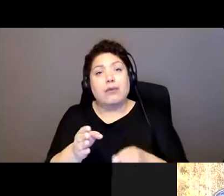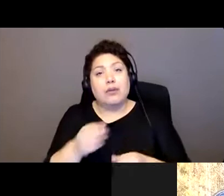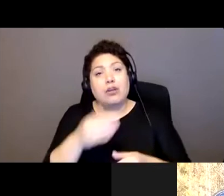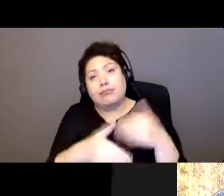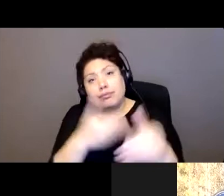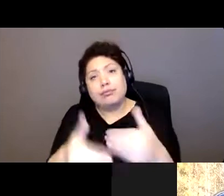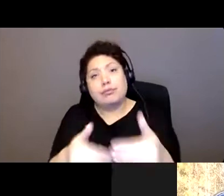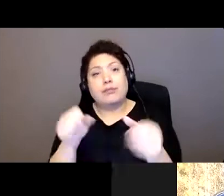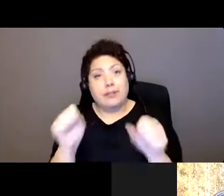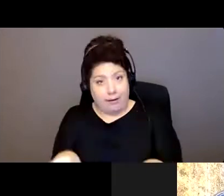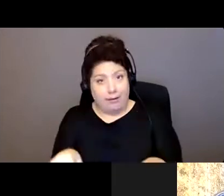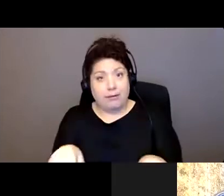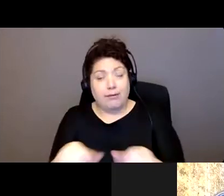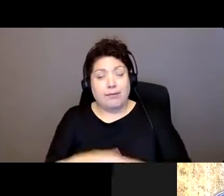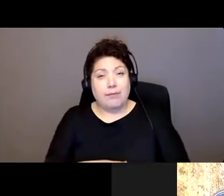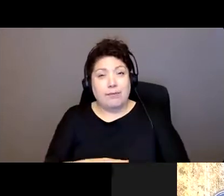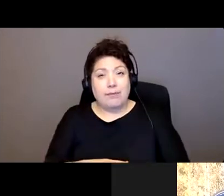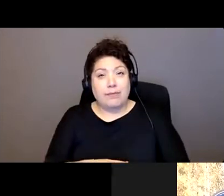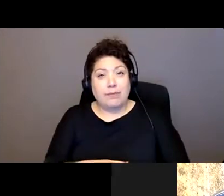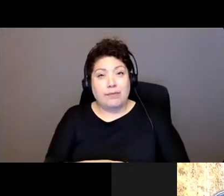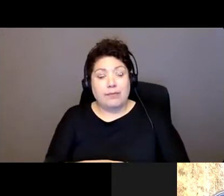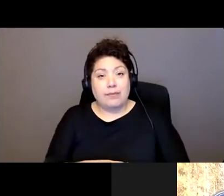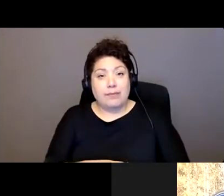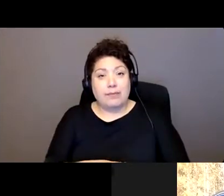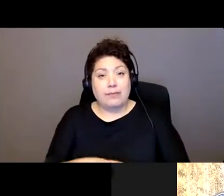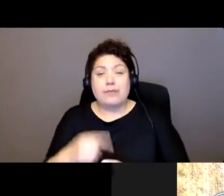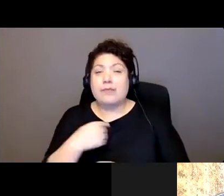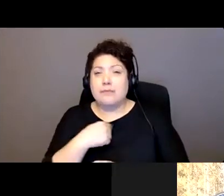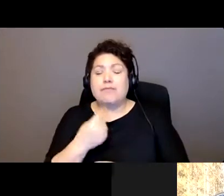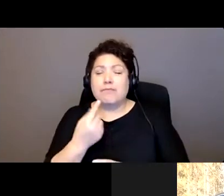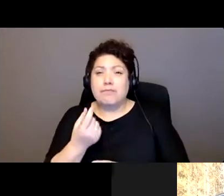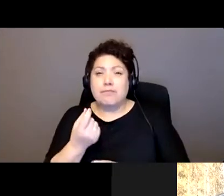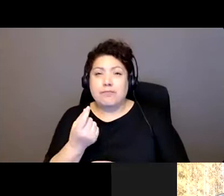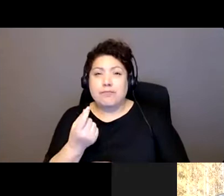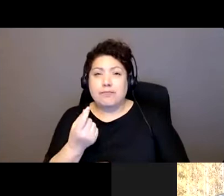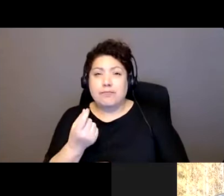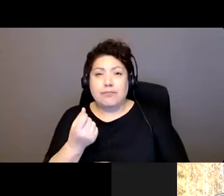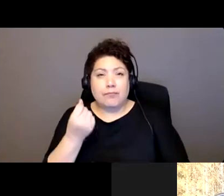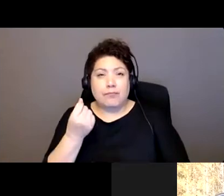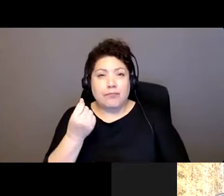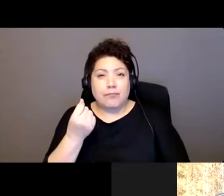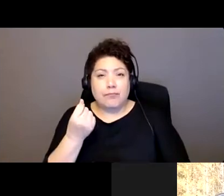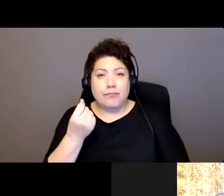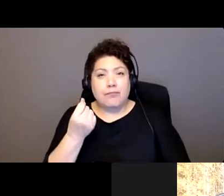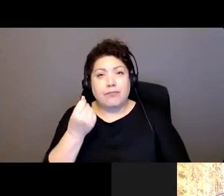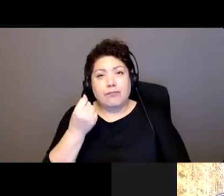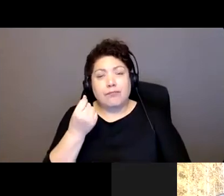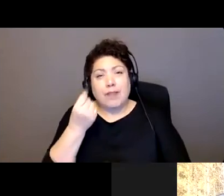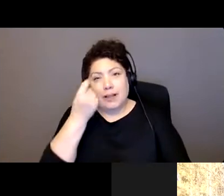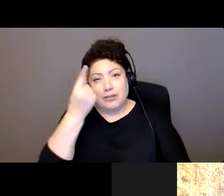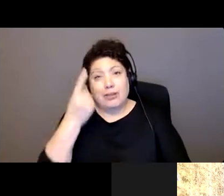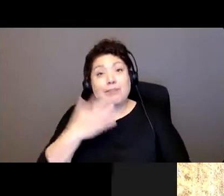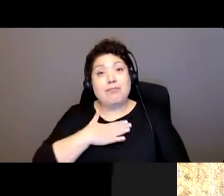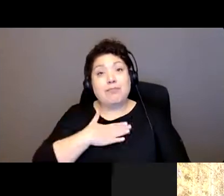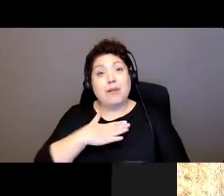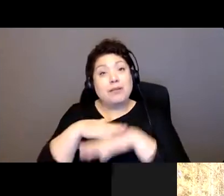It's just, I guess in a way I understand some people, my First Nations people, I